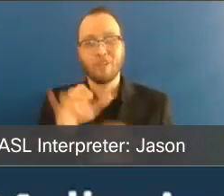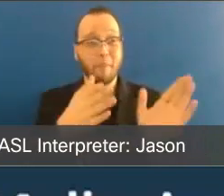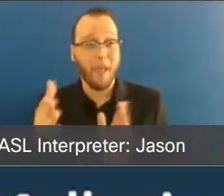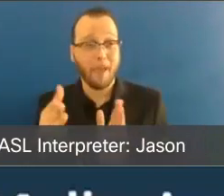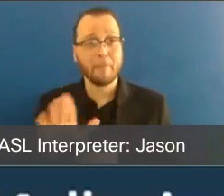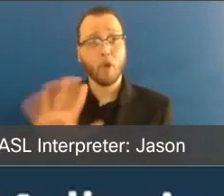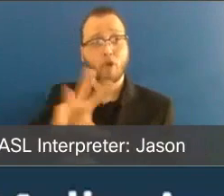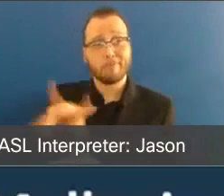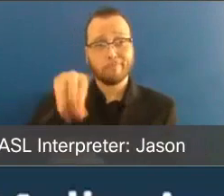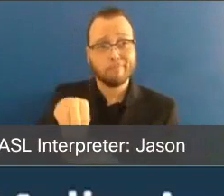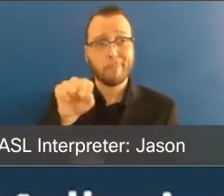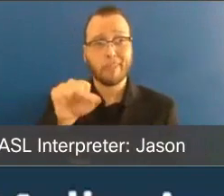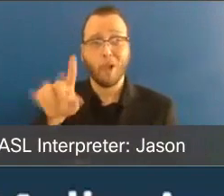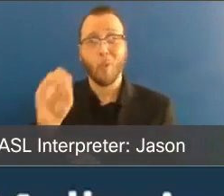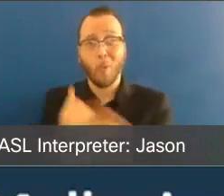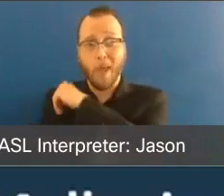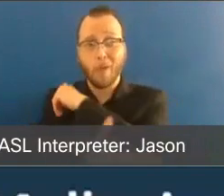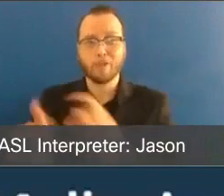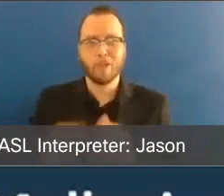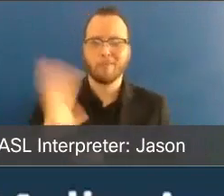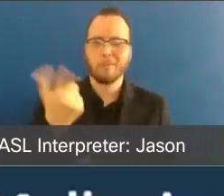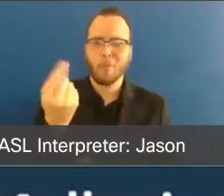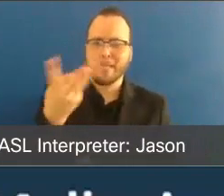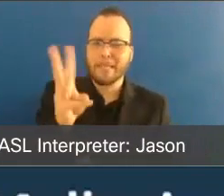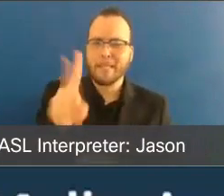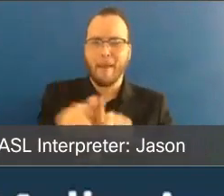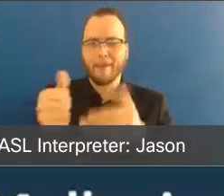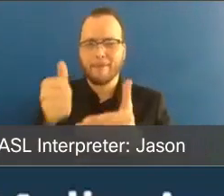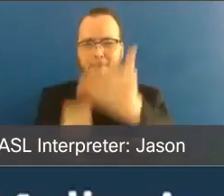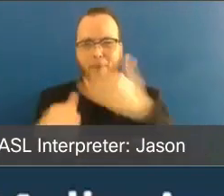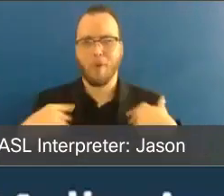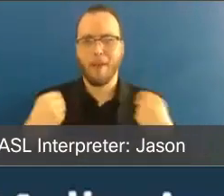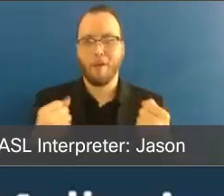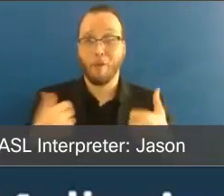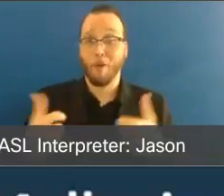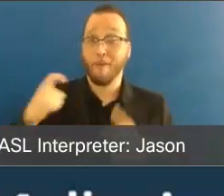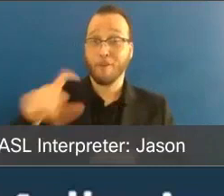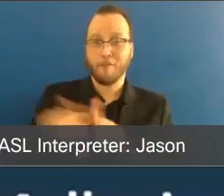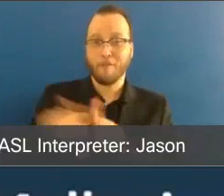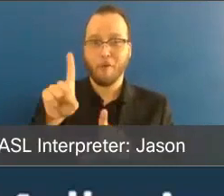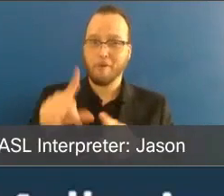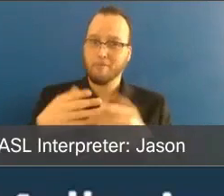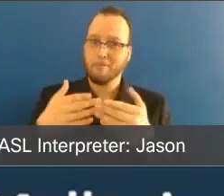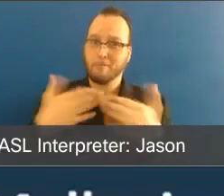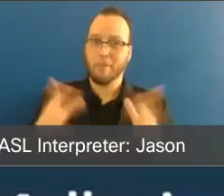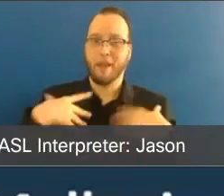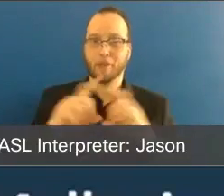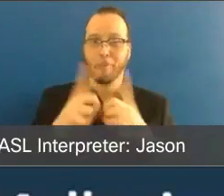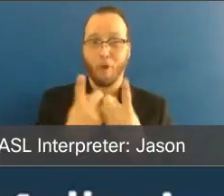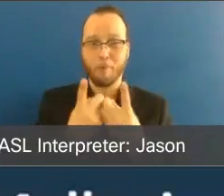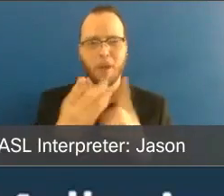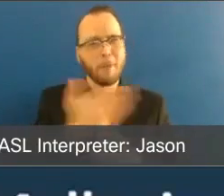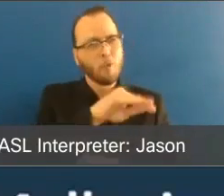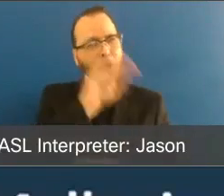Obispo County started in 2016 as a Deputy Health Officer for the Public Health Department. Prior to moving to San Luis